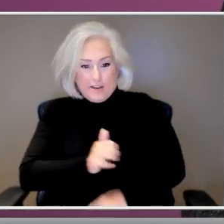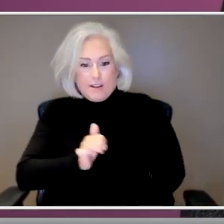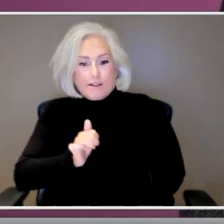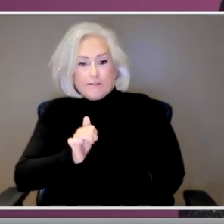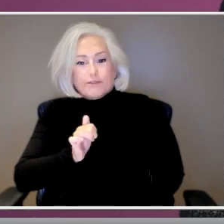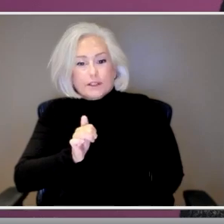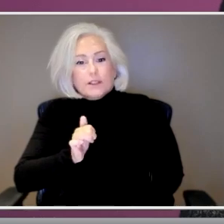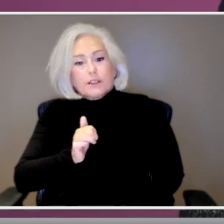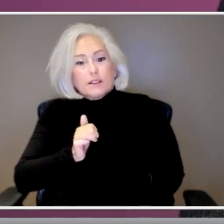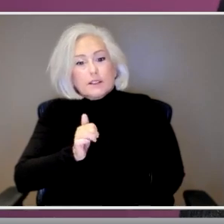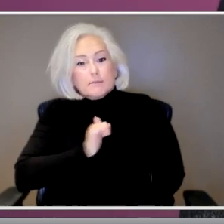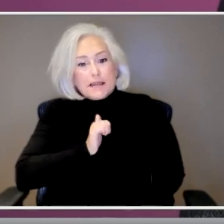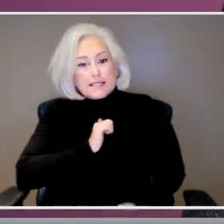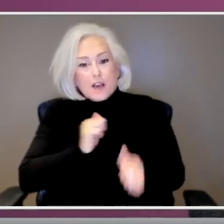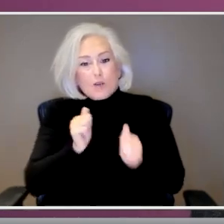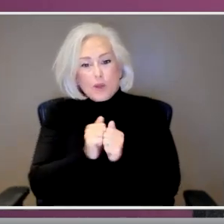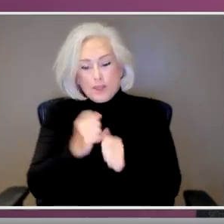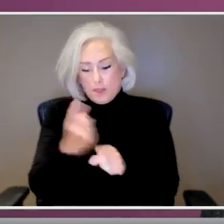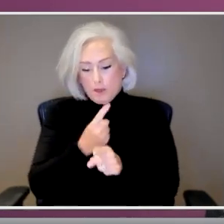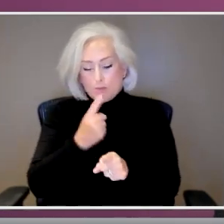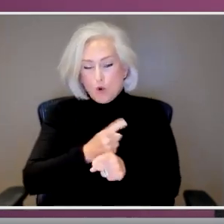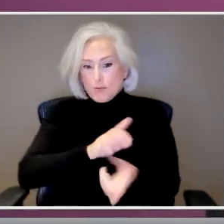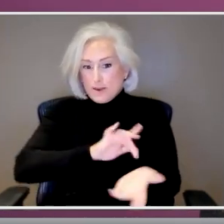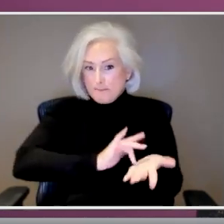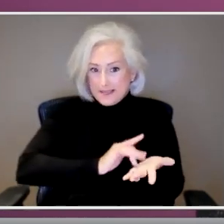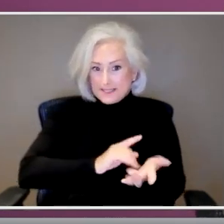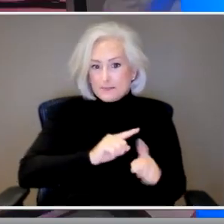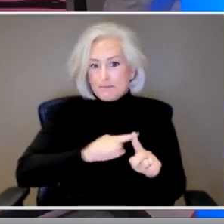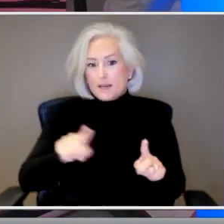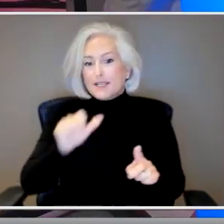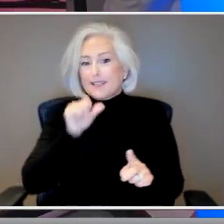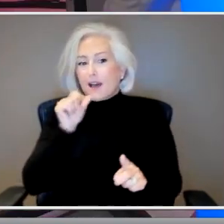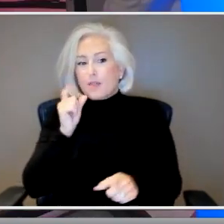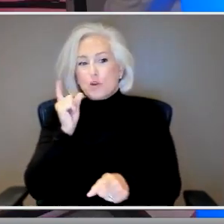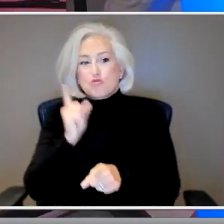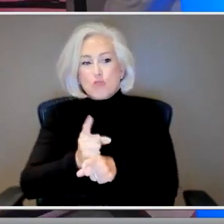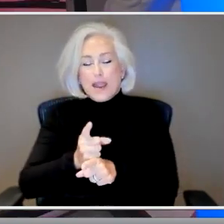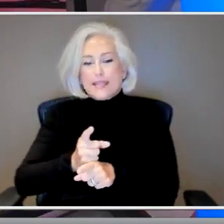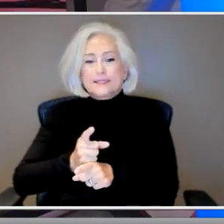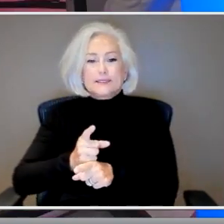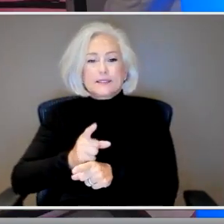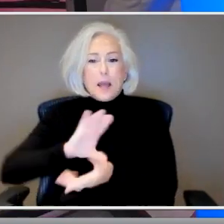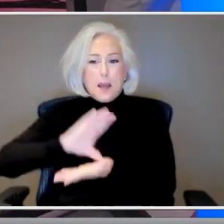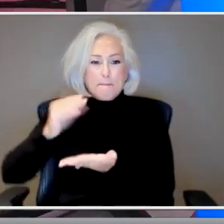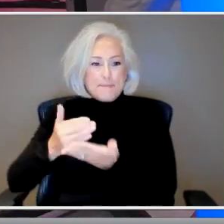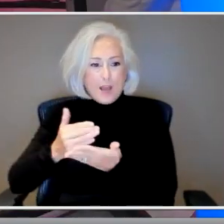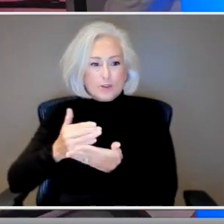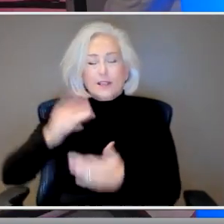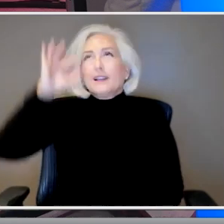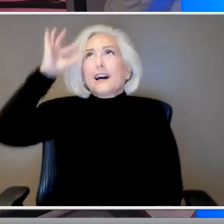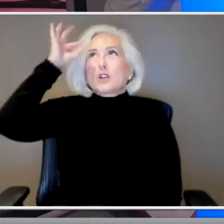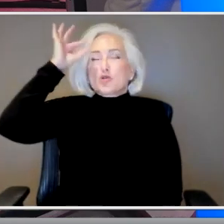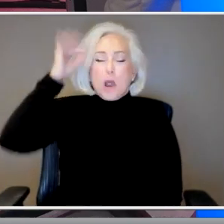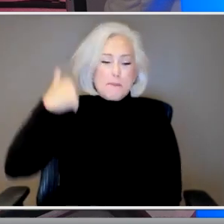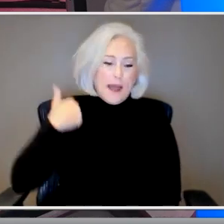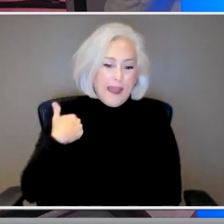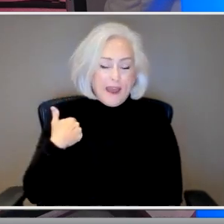the proper drug, but not the right doses. So it was a steroid drop. The trauma that happened to your